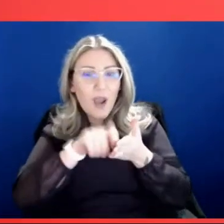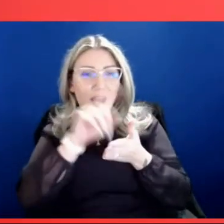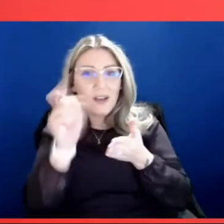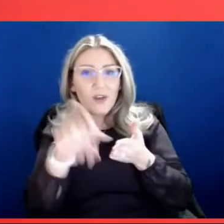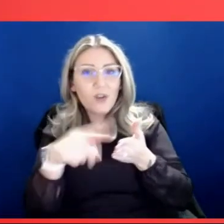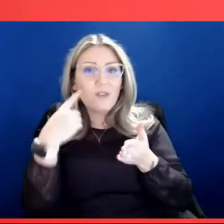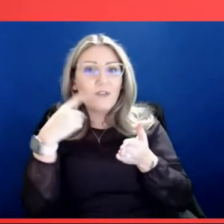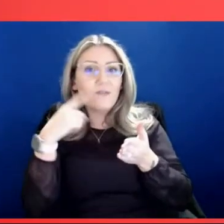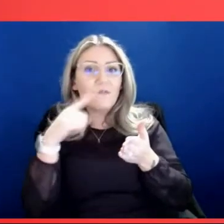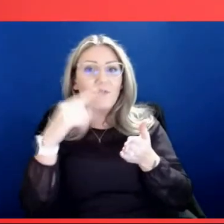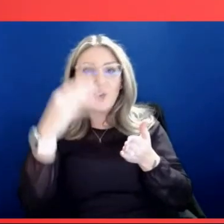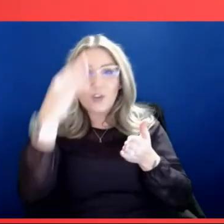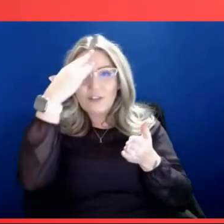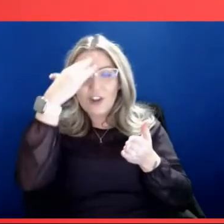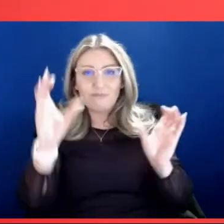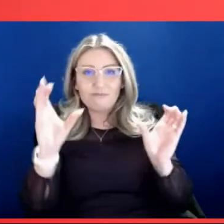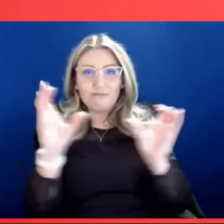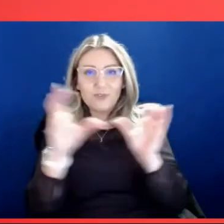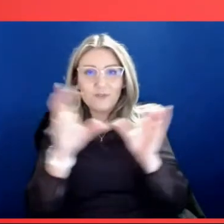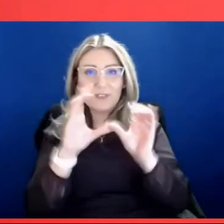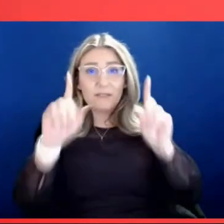knowledge certification exam for